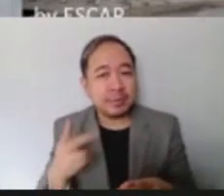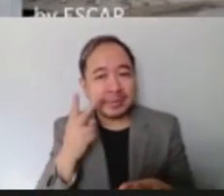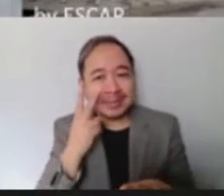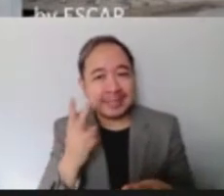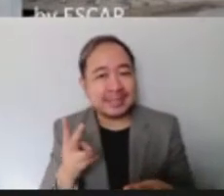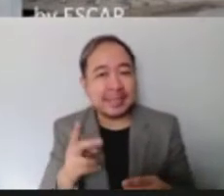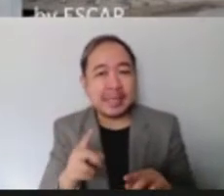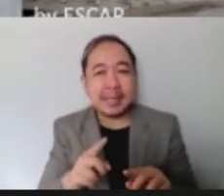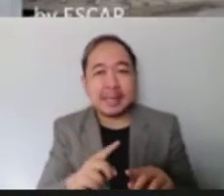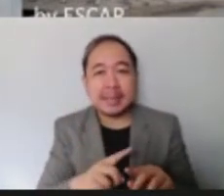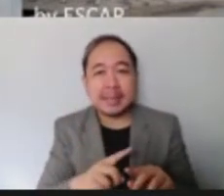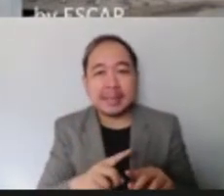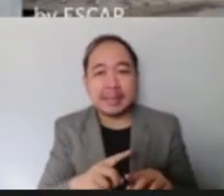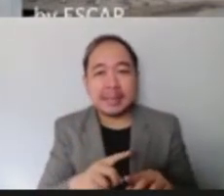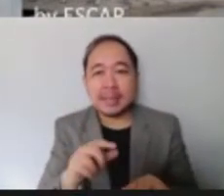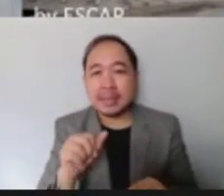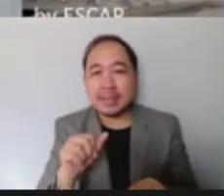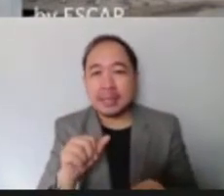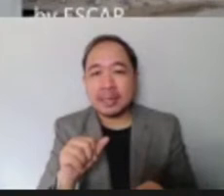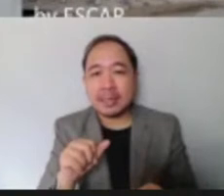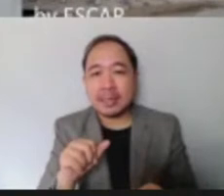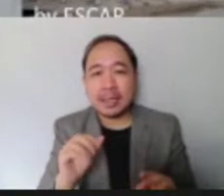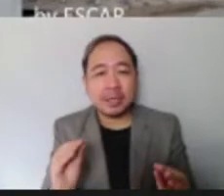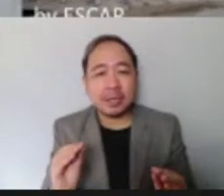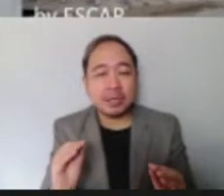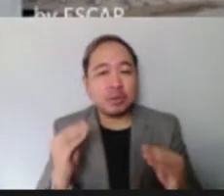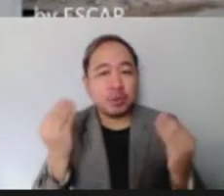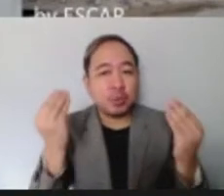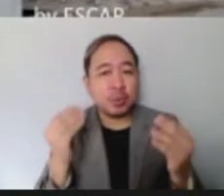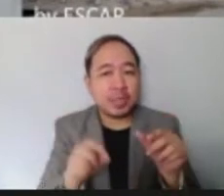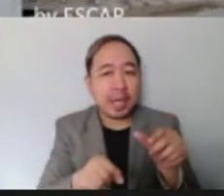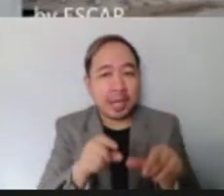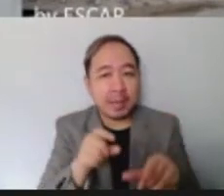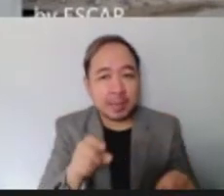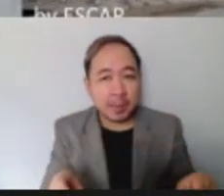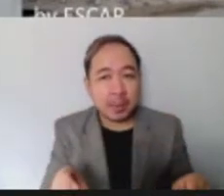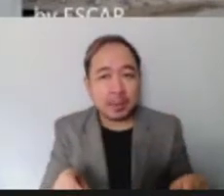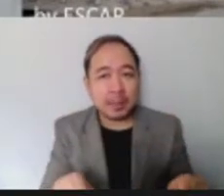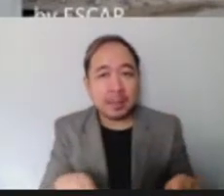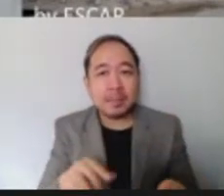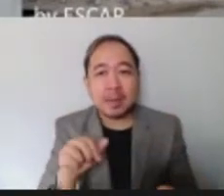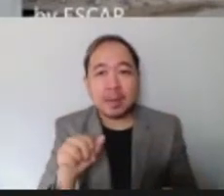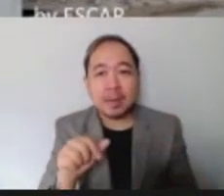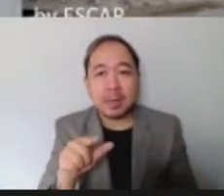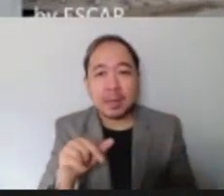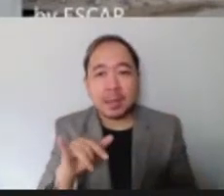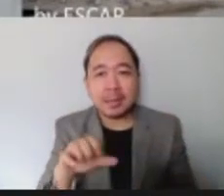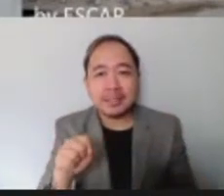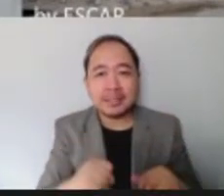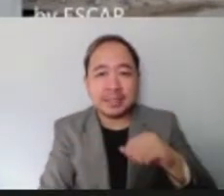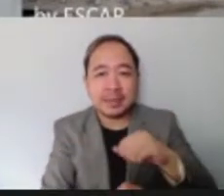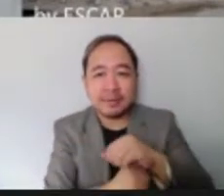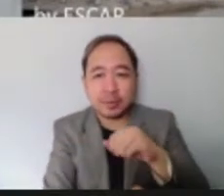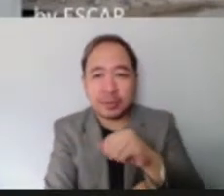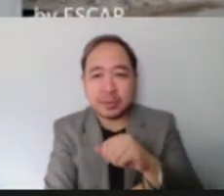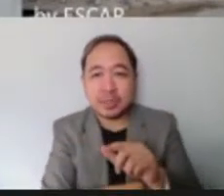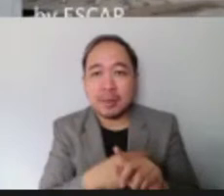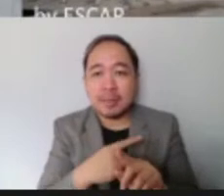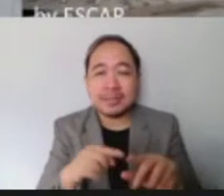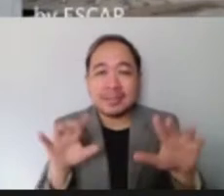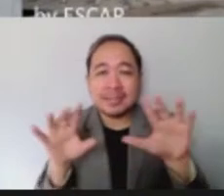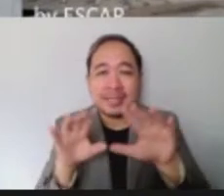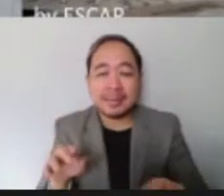by Alexis foundation and you know in Thailand climate action sustainability transition